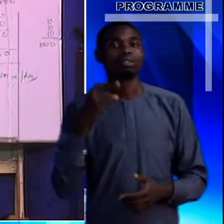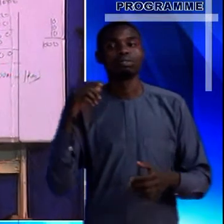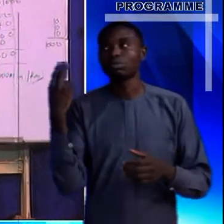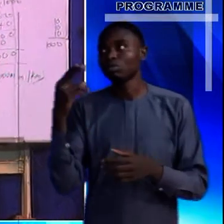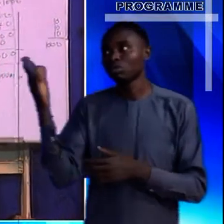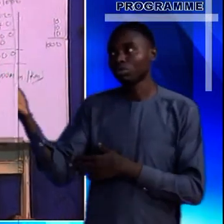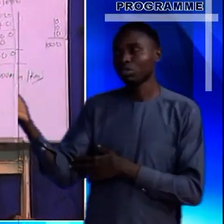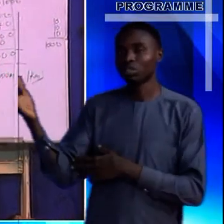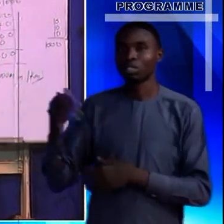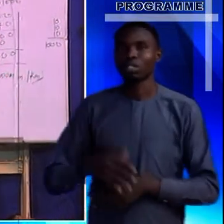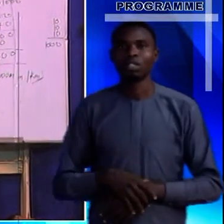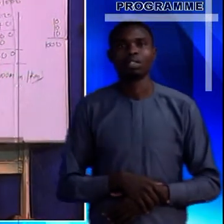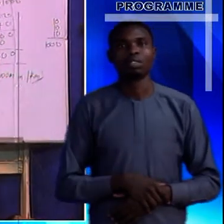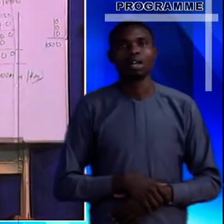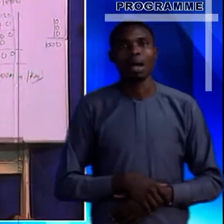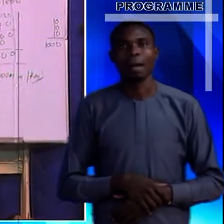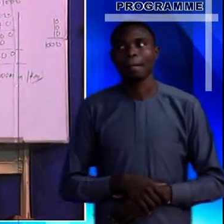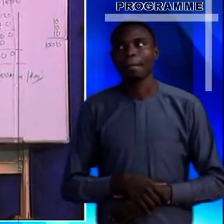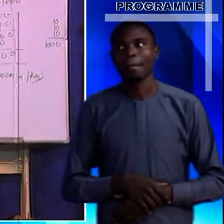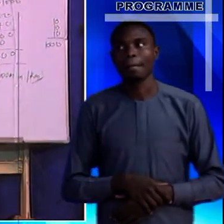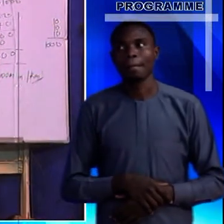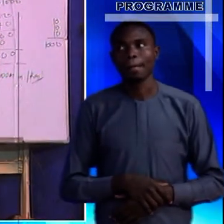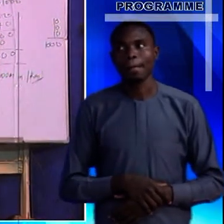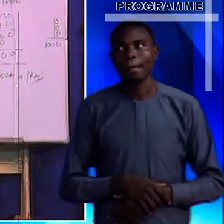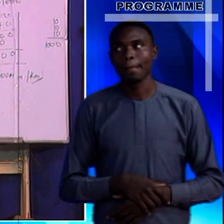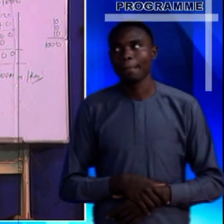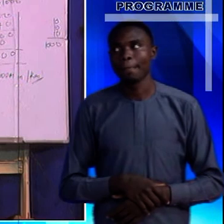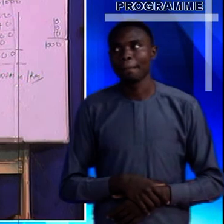than millimeters, you are going to multiply.